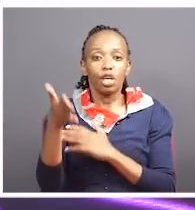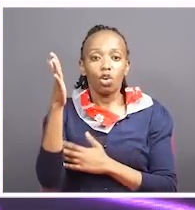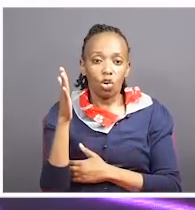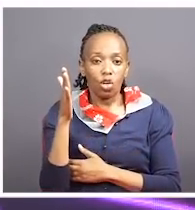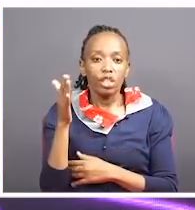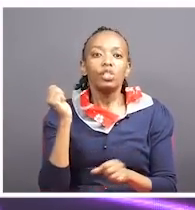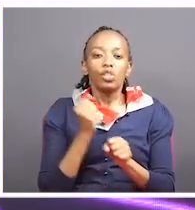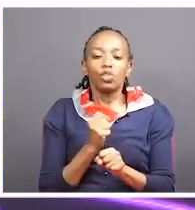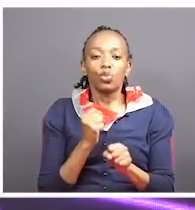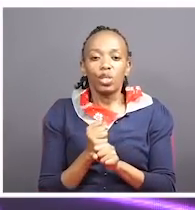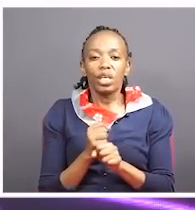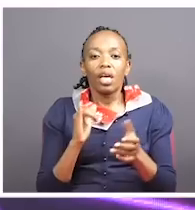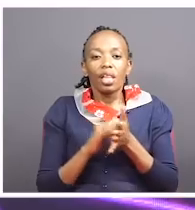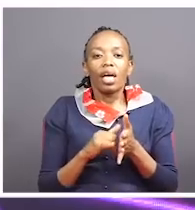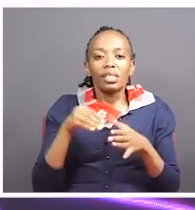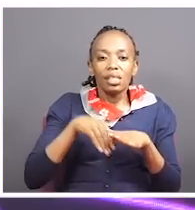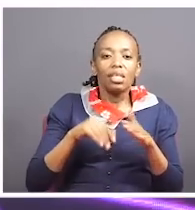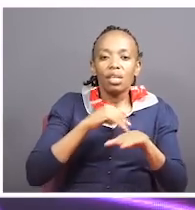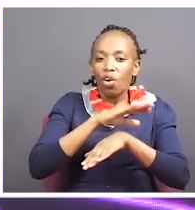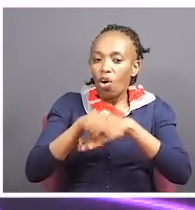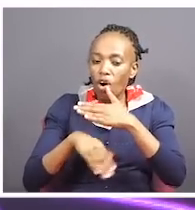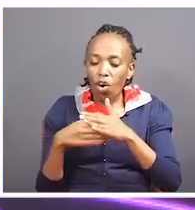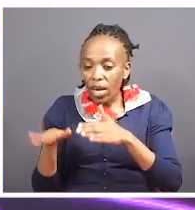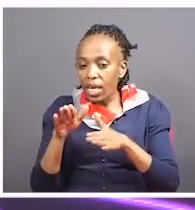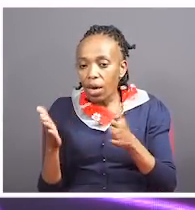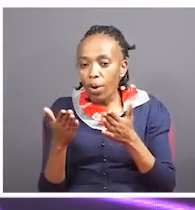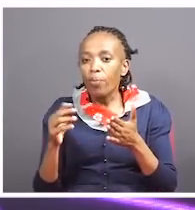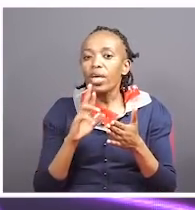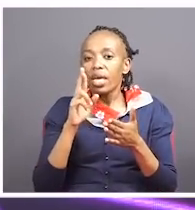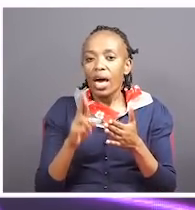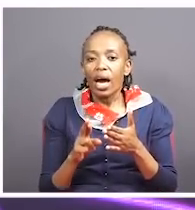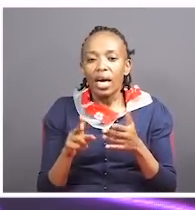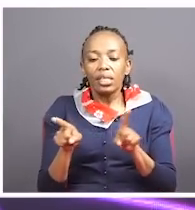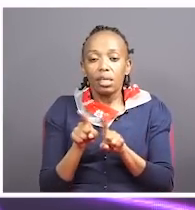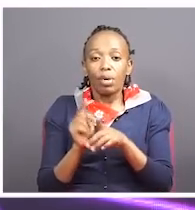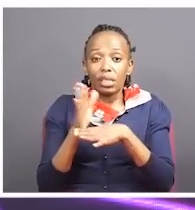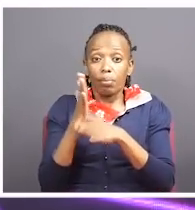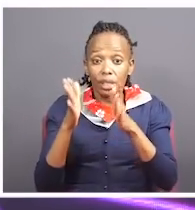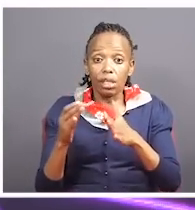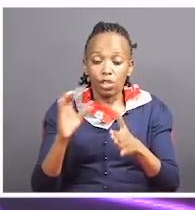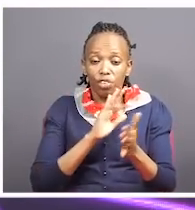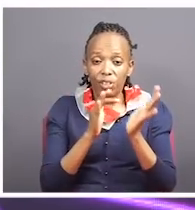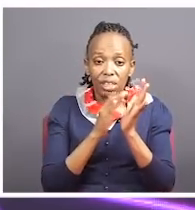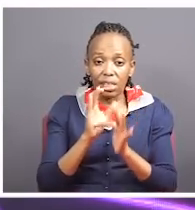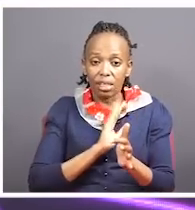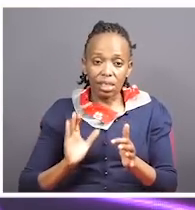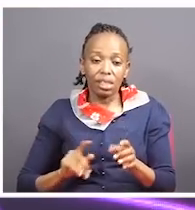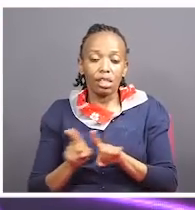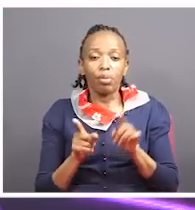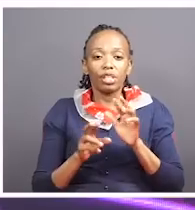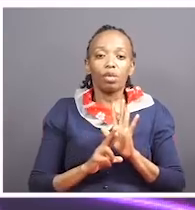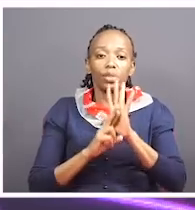which God is doing so that in every space where we are as ambassadors of Jesus Christ,